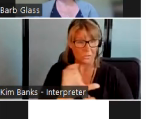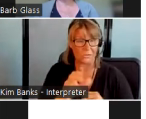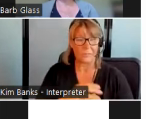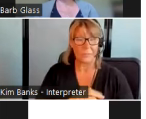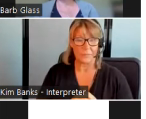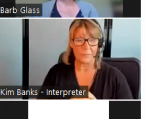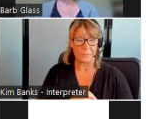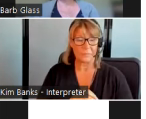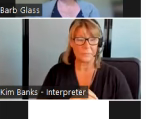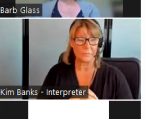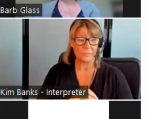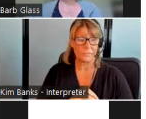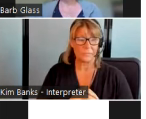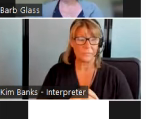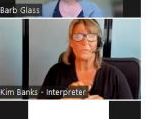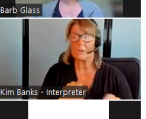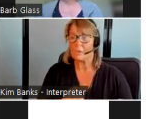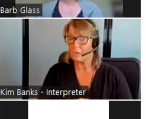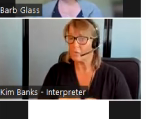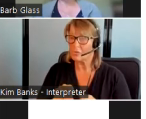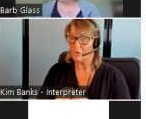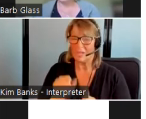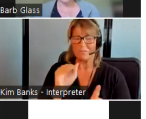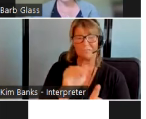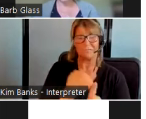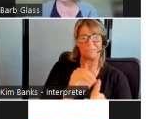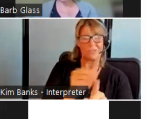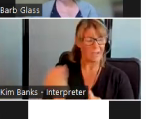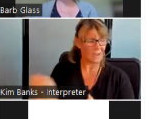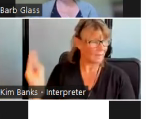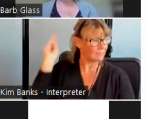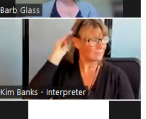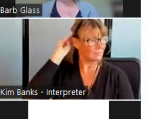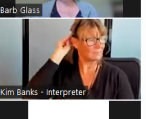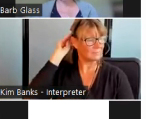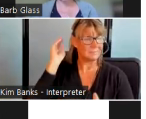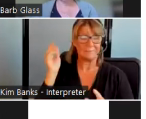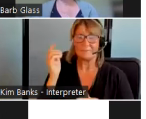And also, let's remind ourselves that wherever we are,